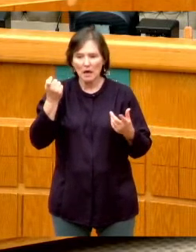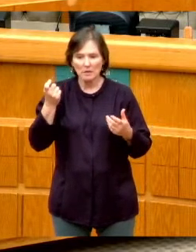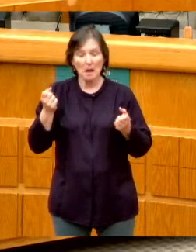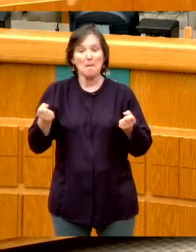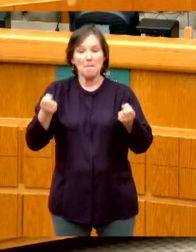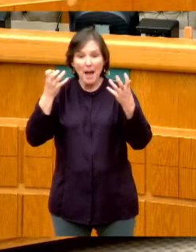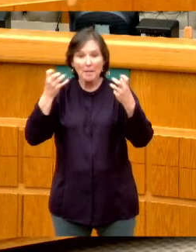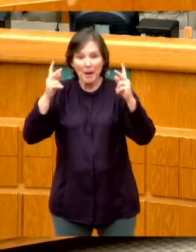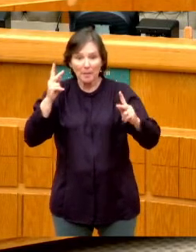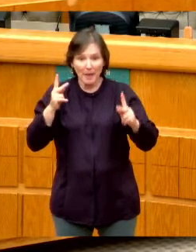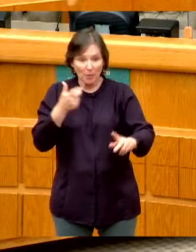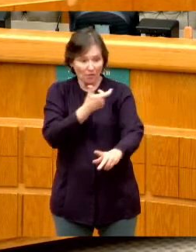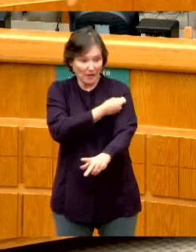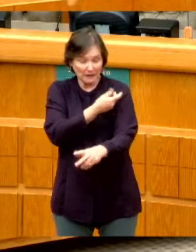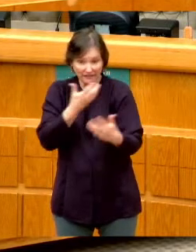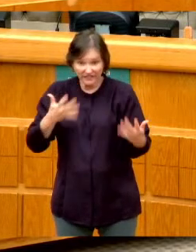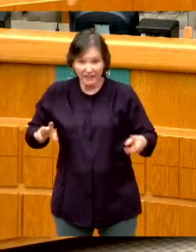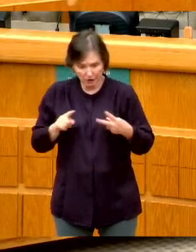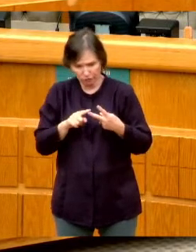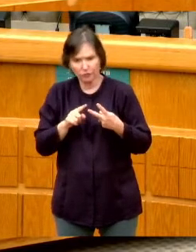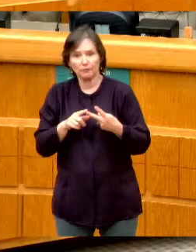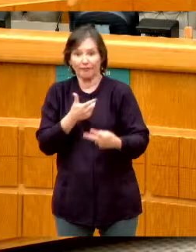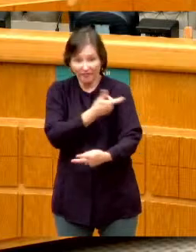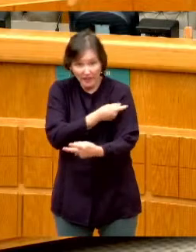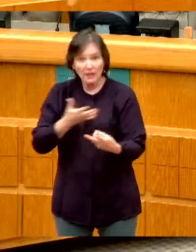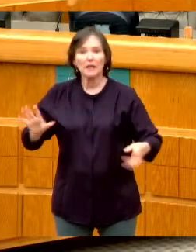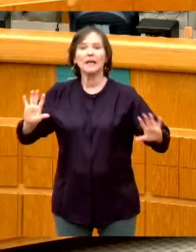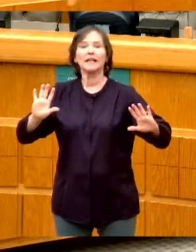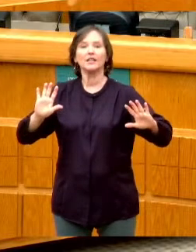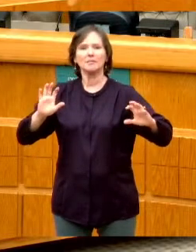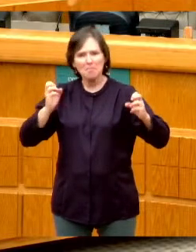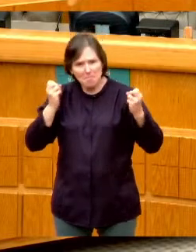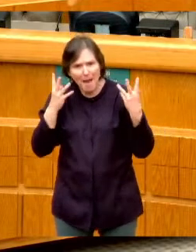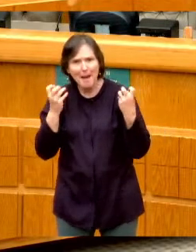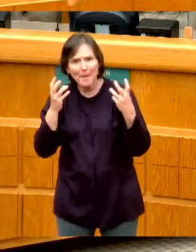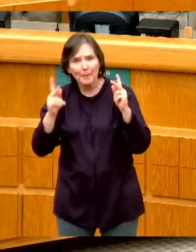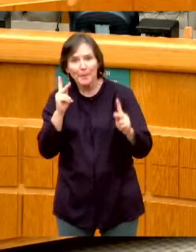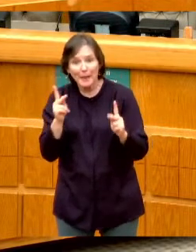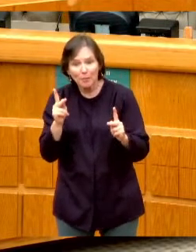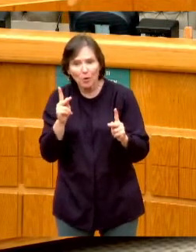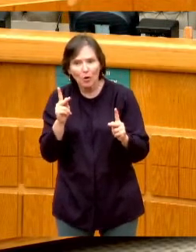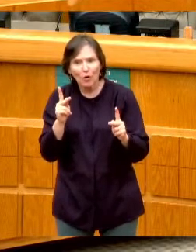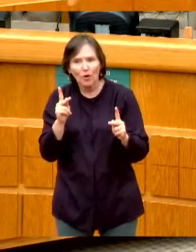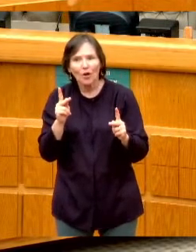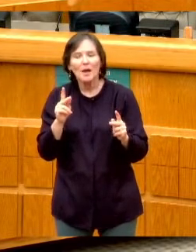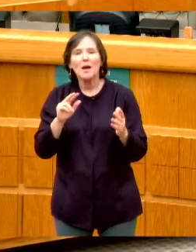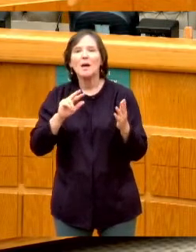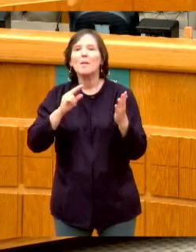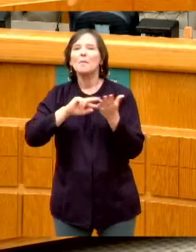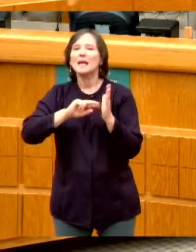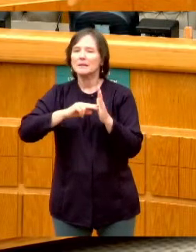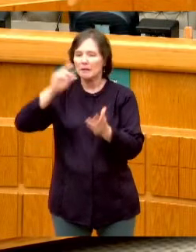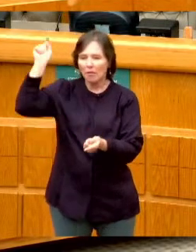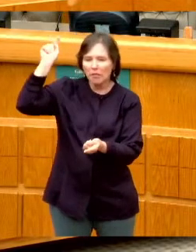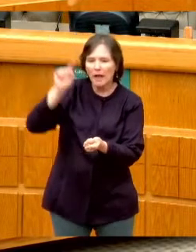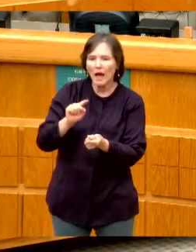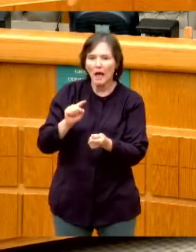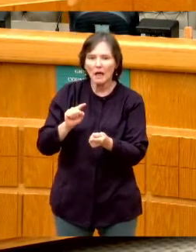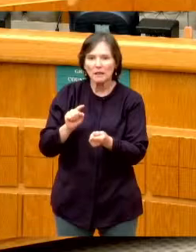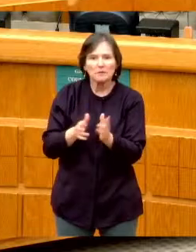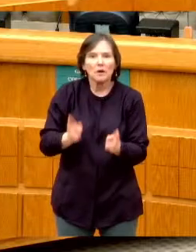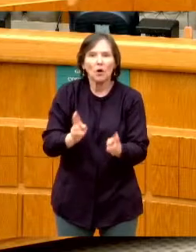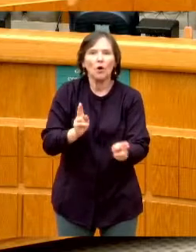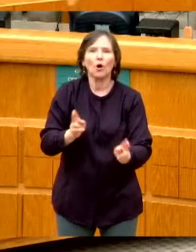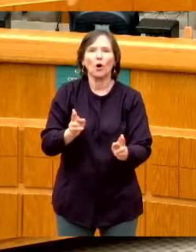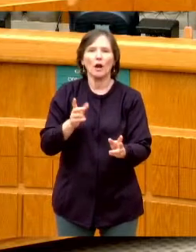marketplace, there won't be this mass rush to get vaccines in arms at one location. And while these hubs are always going to serve